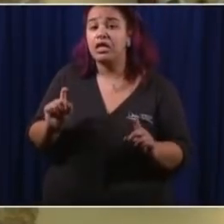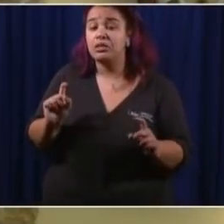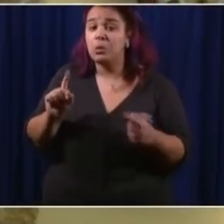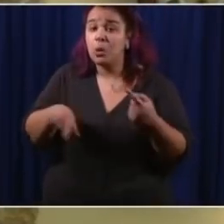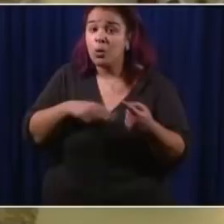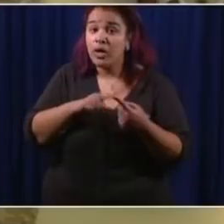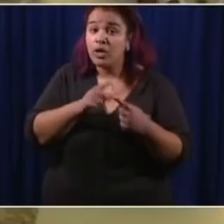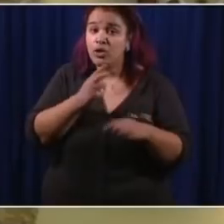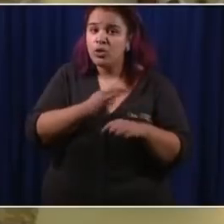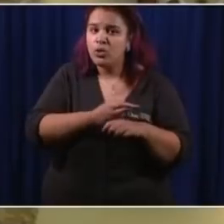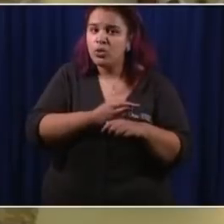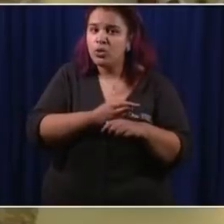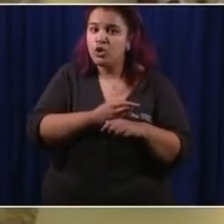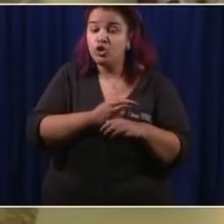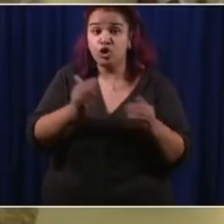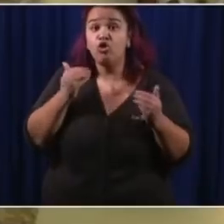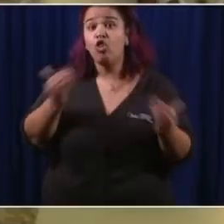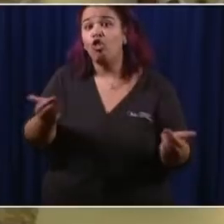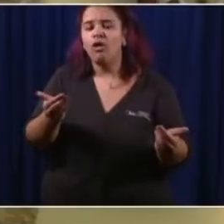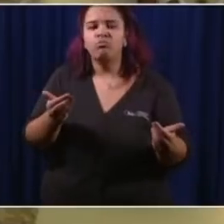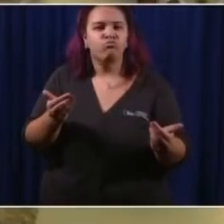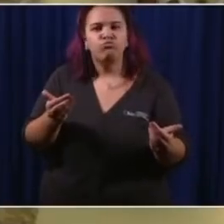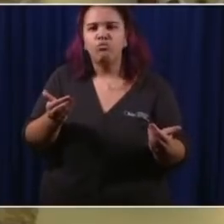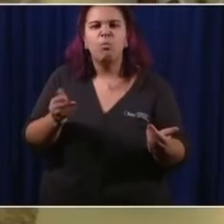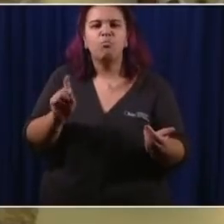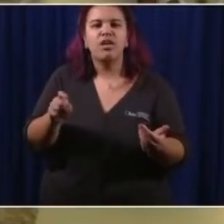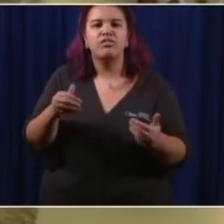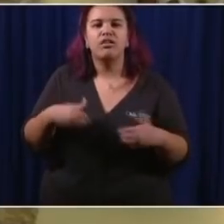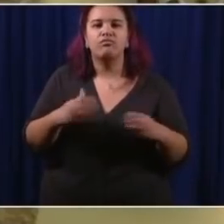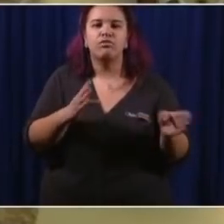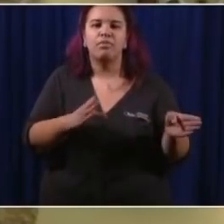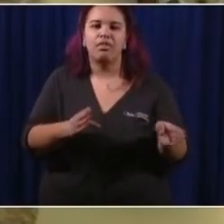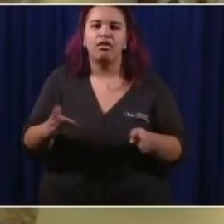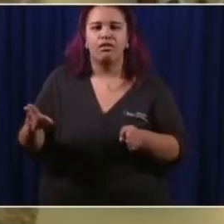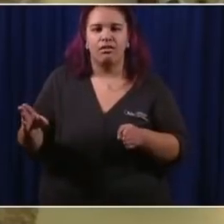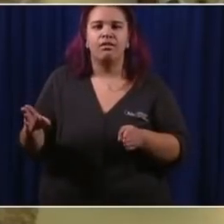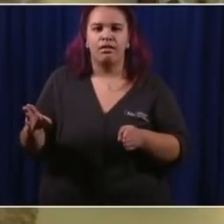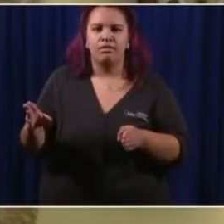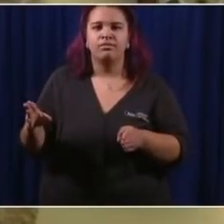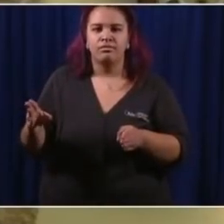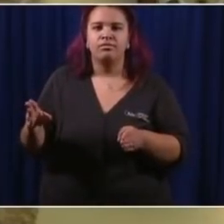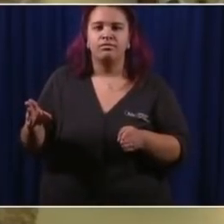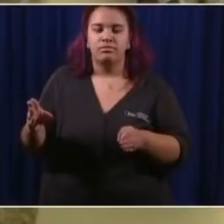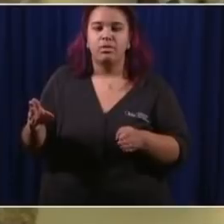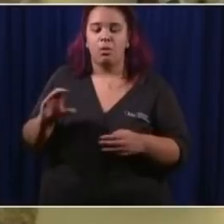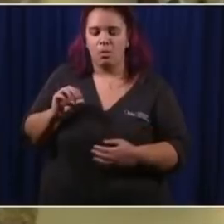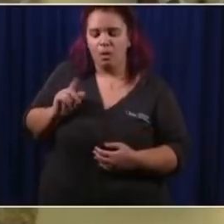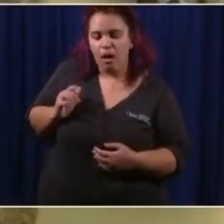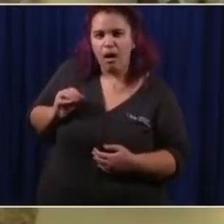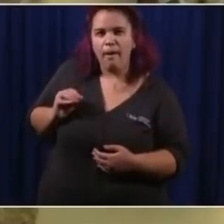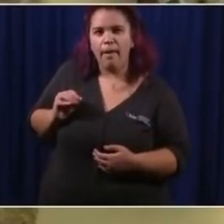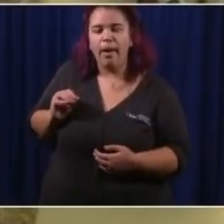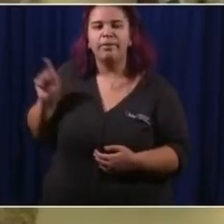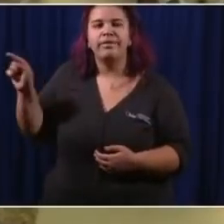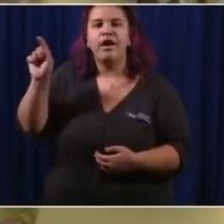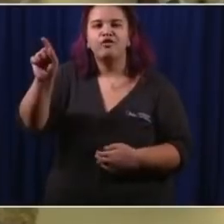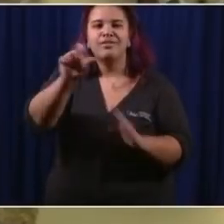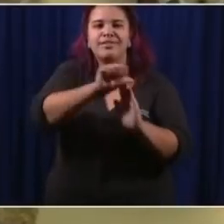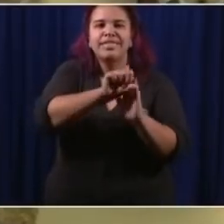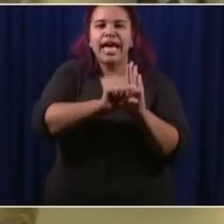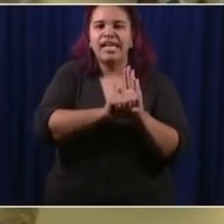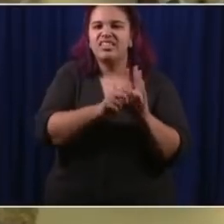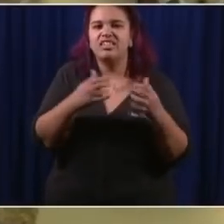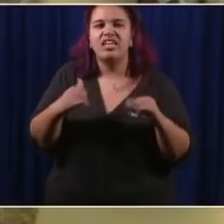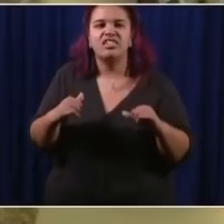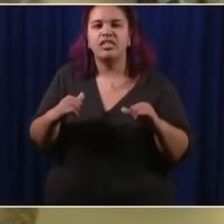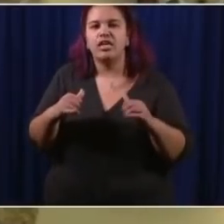test. And so we'll be talking more about that. We're still working on it, working with the other states. So don't really have anything